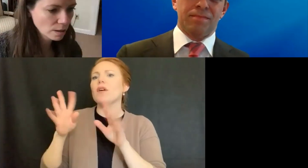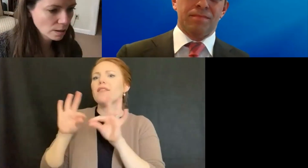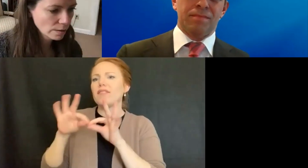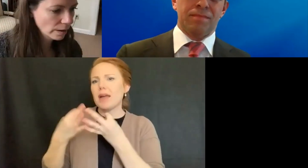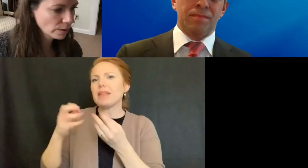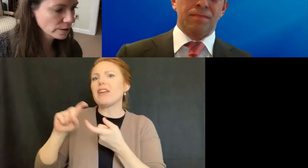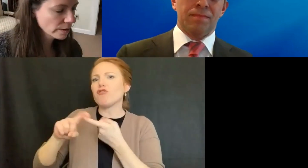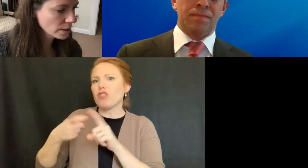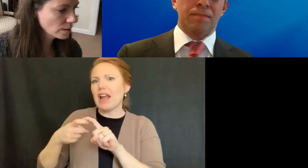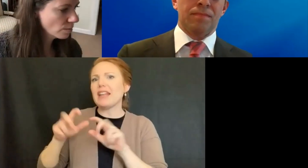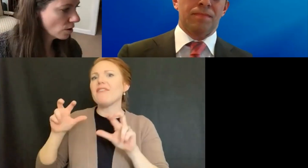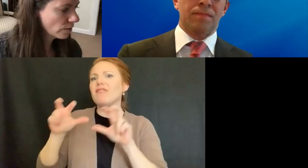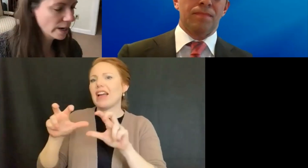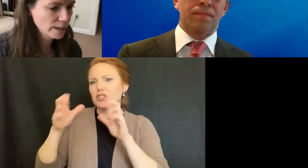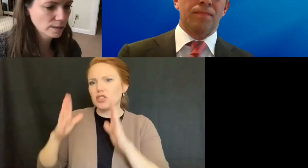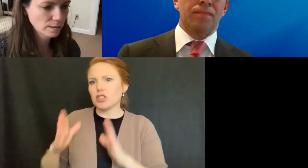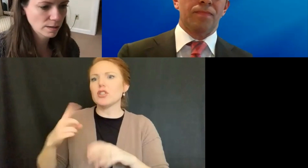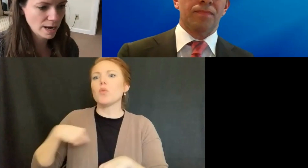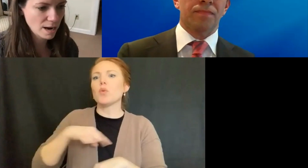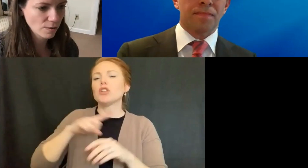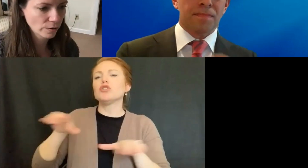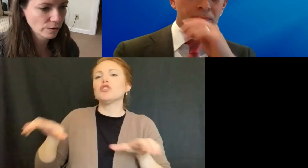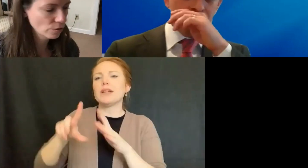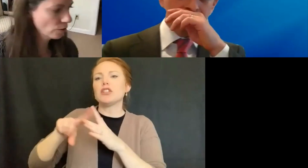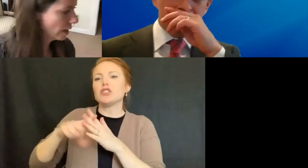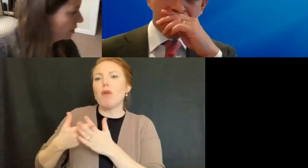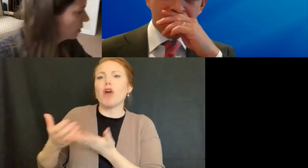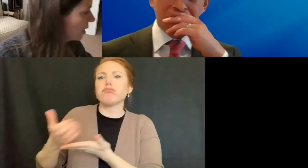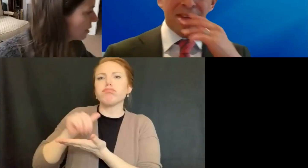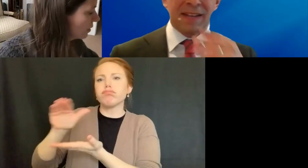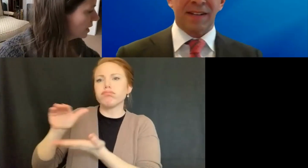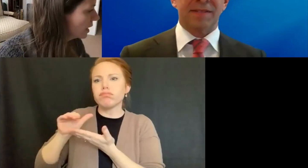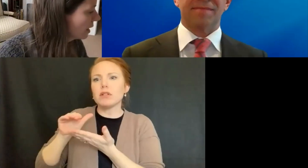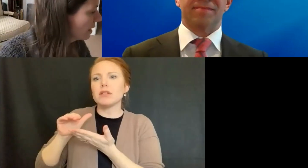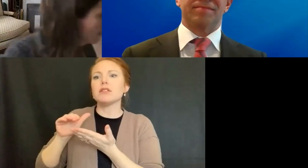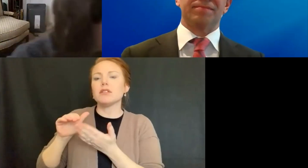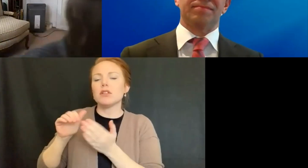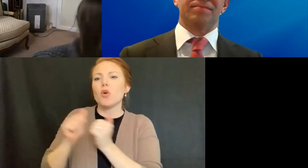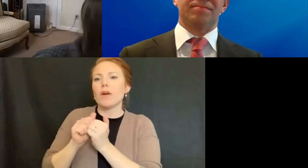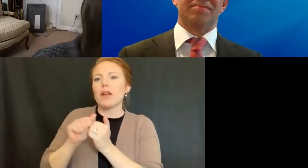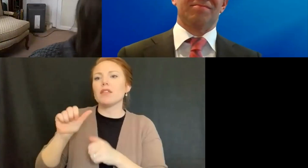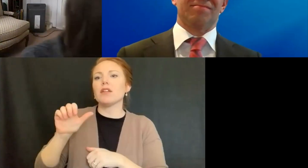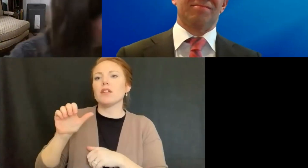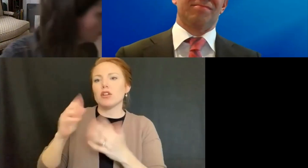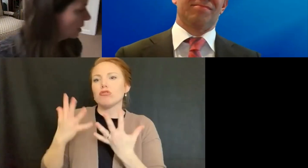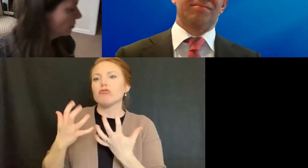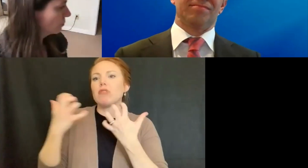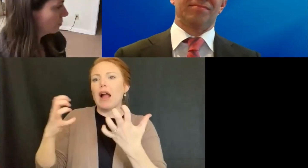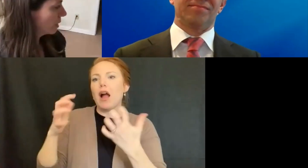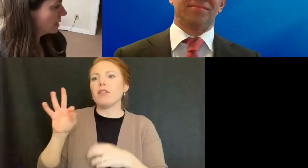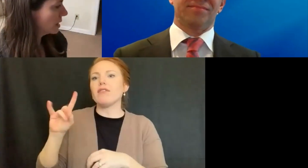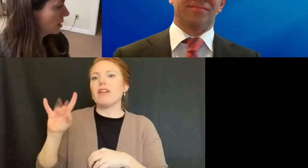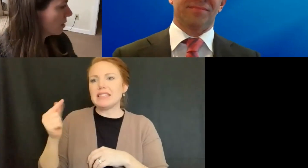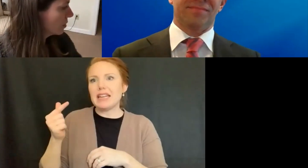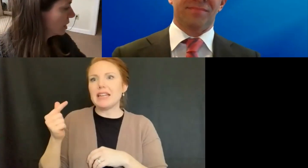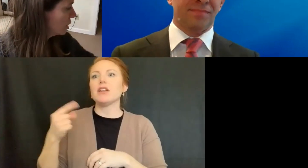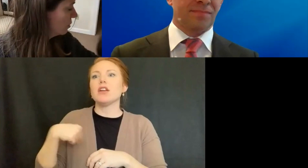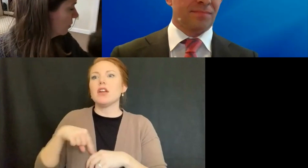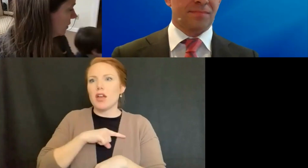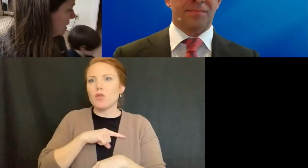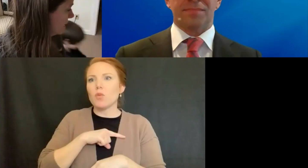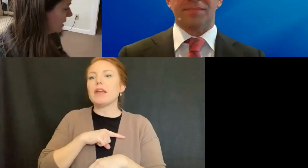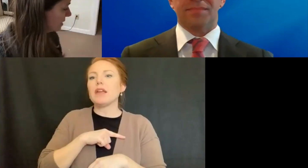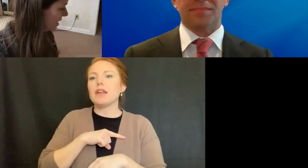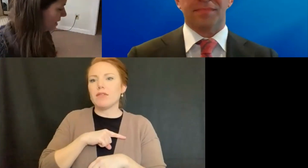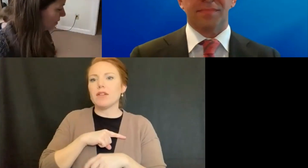investors. Then we're doing a small raise now through equity crowdfunding. And then I've had probably a dozen conversations